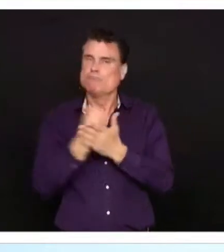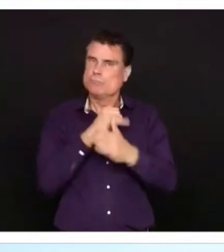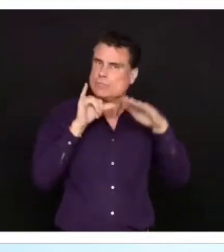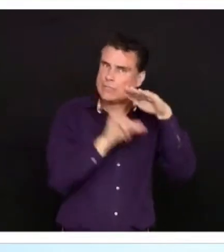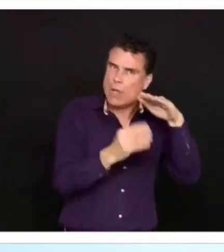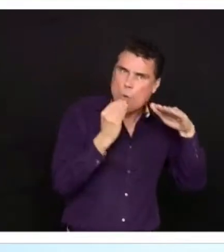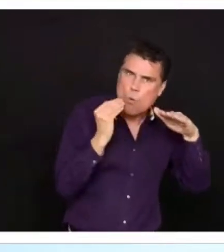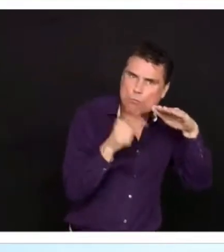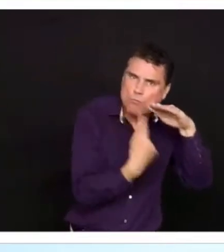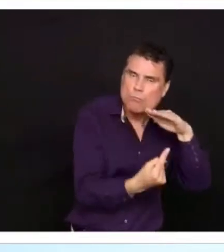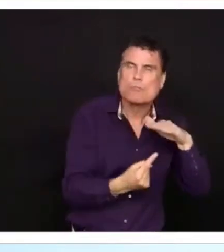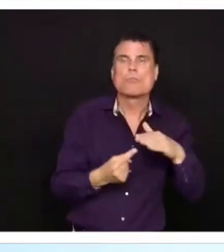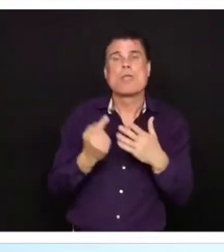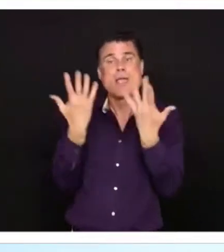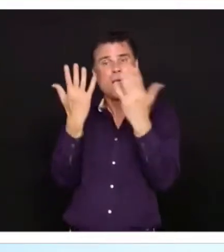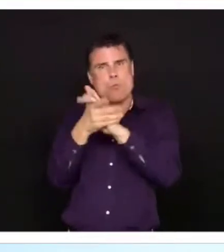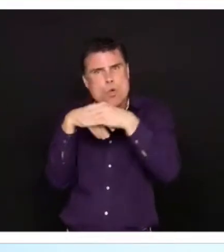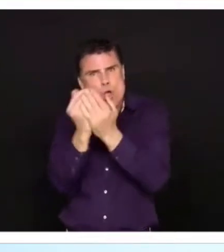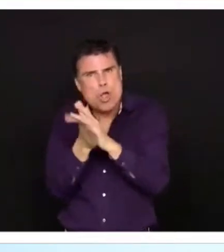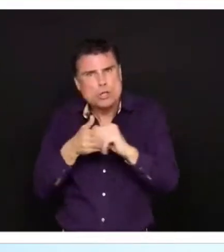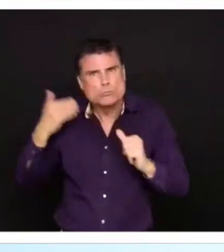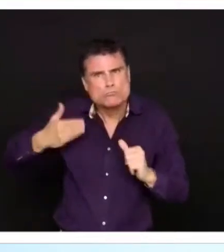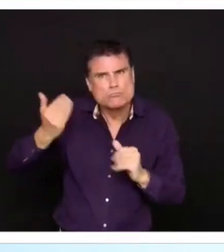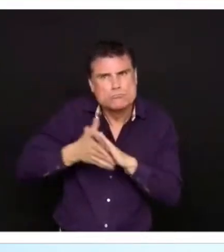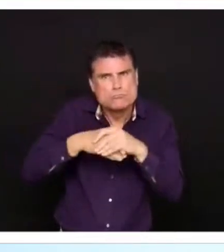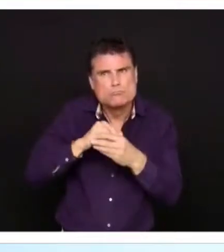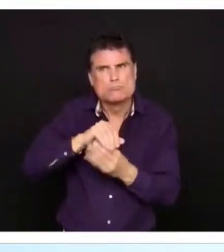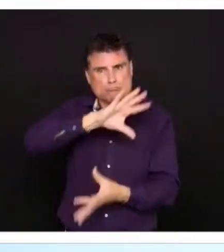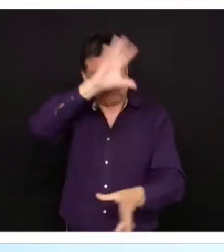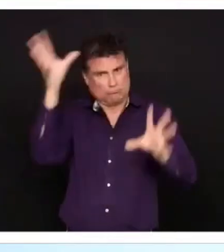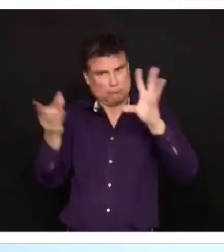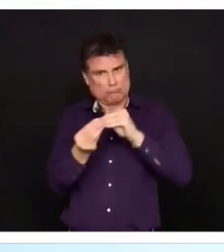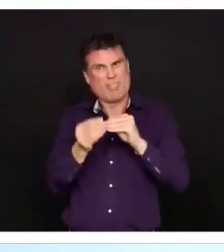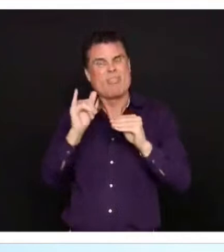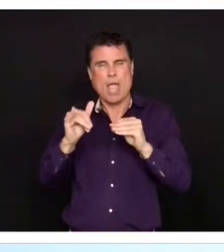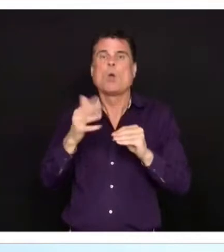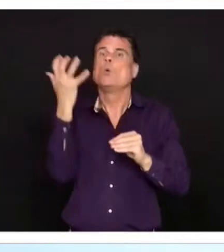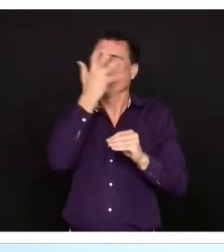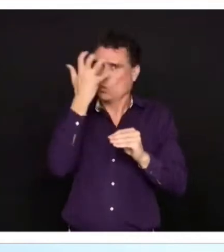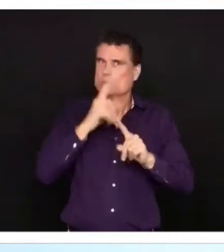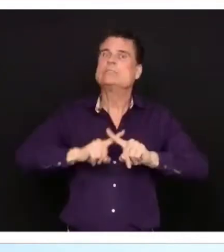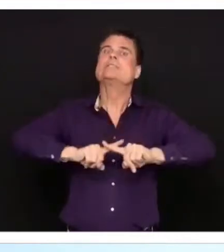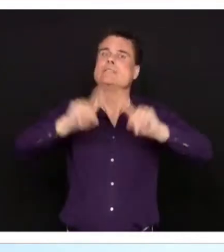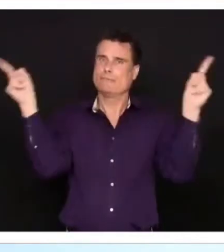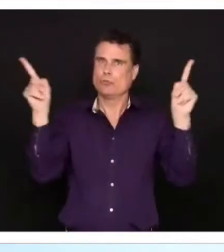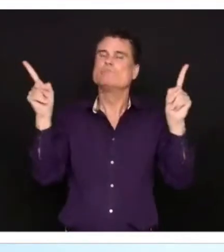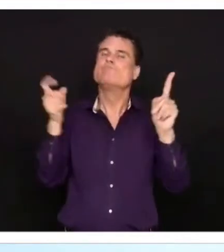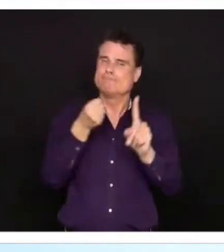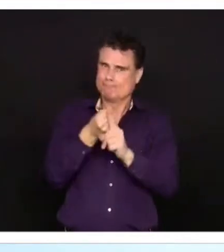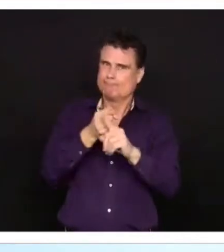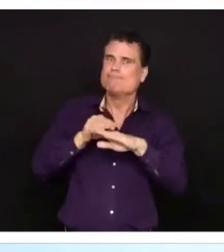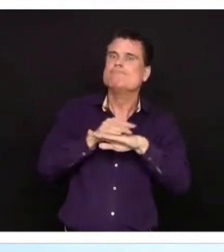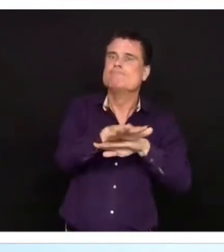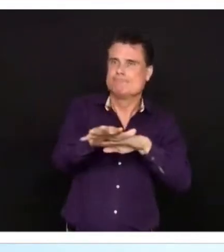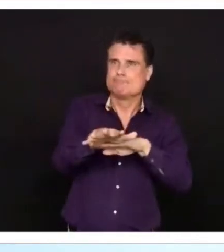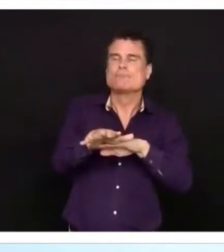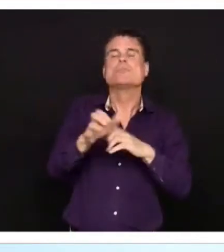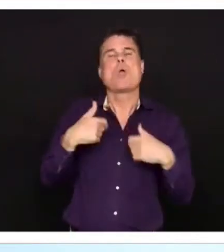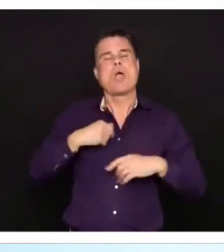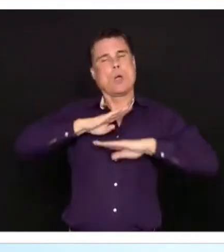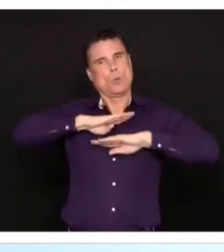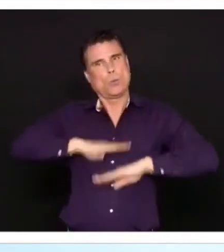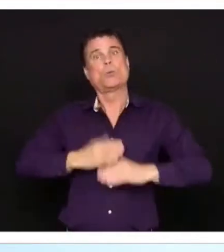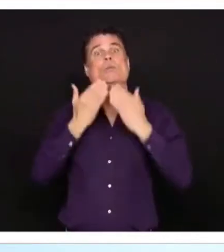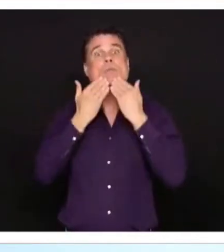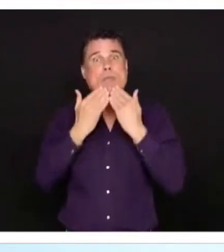way that we have come through this together. But we're not out of it yet. We're still in the eye of that storm, and we still have to watch what's happening